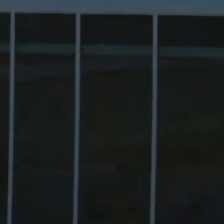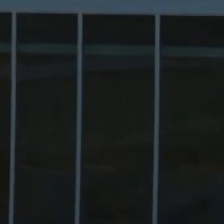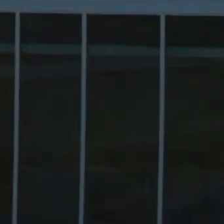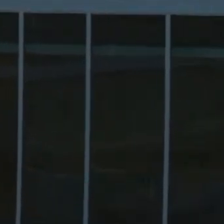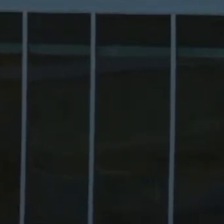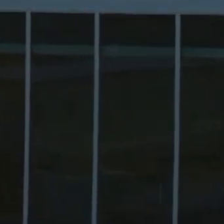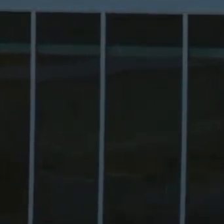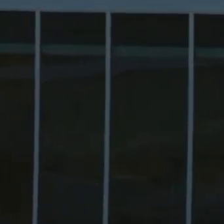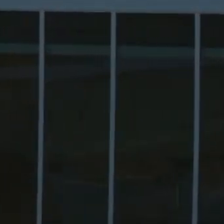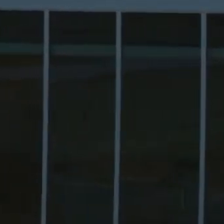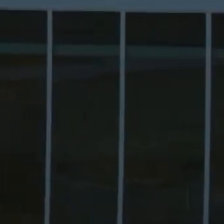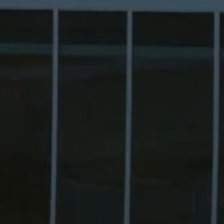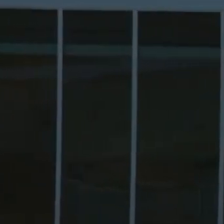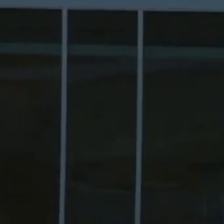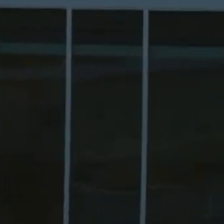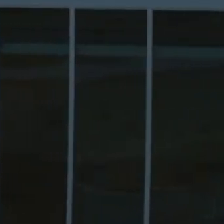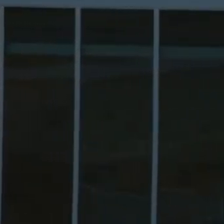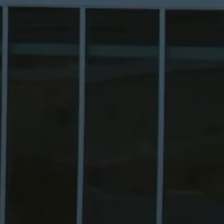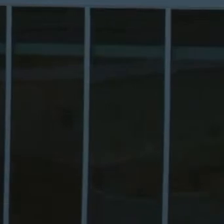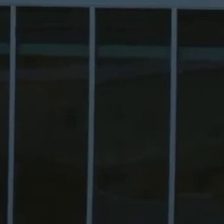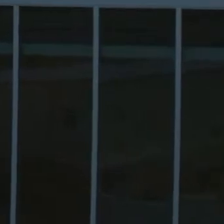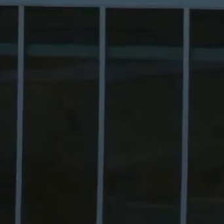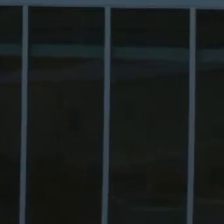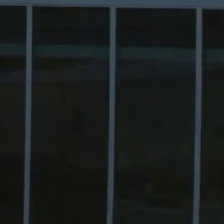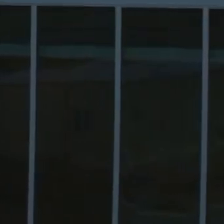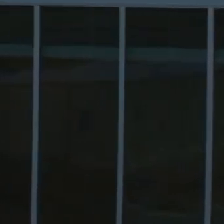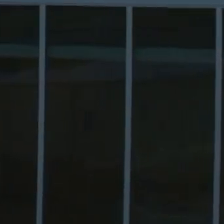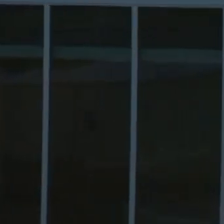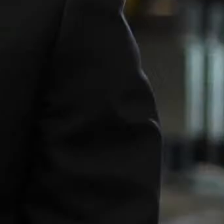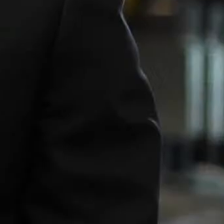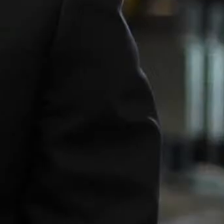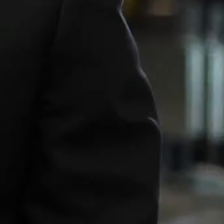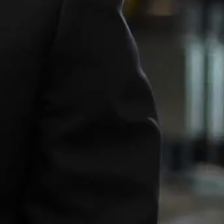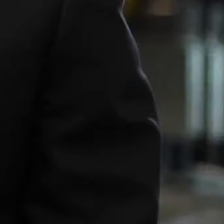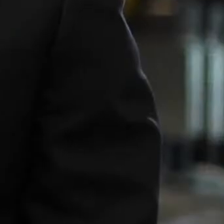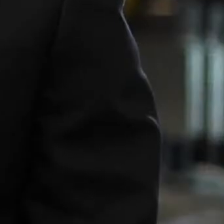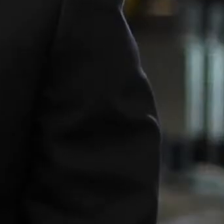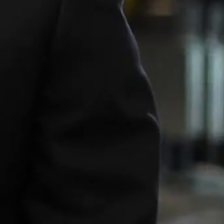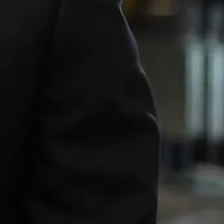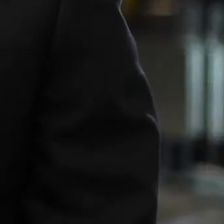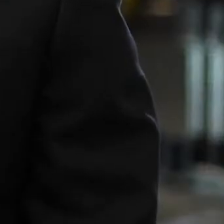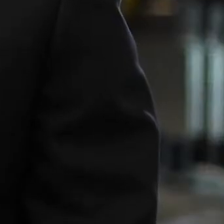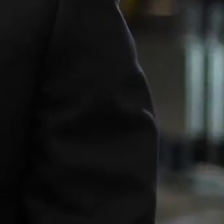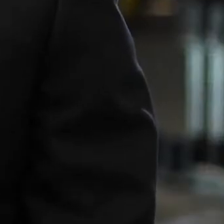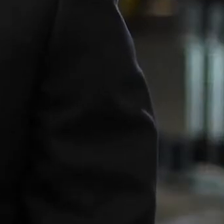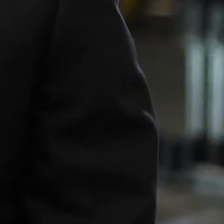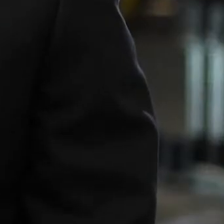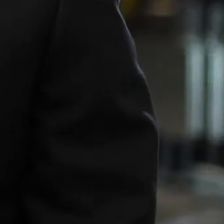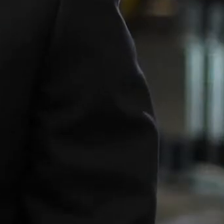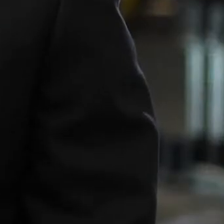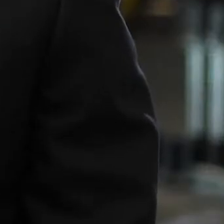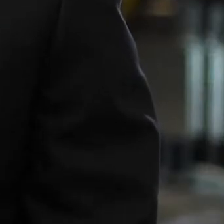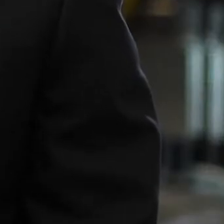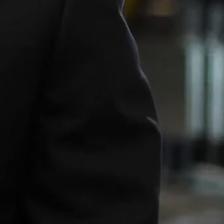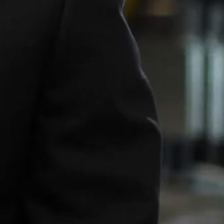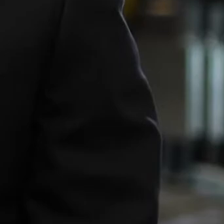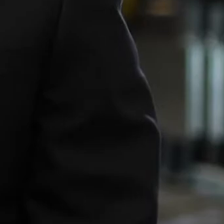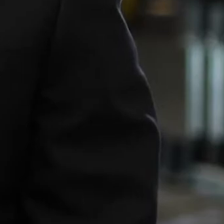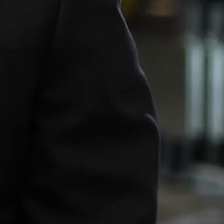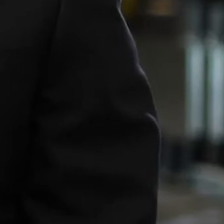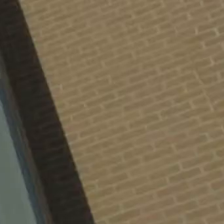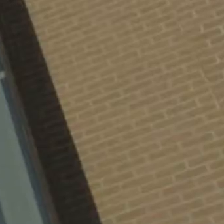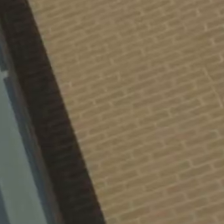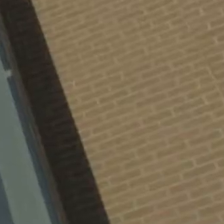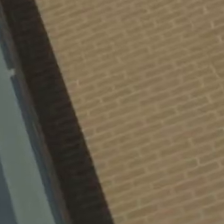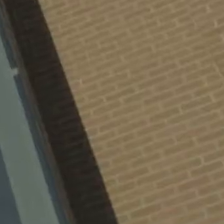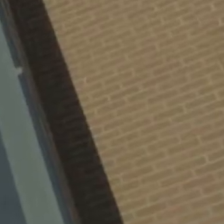it. I'd like to recognize the people on this project, and there were dozens and dozens that saw the potential from